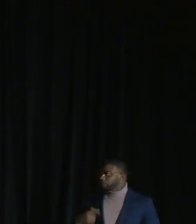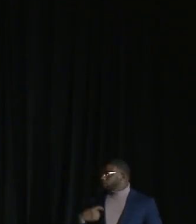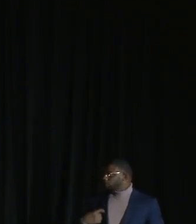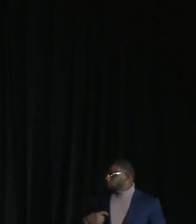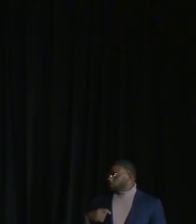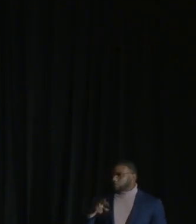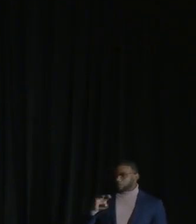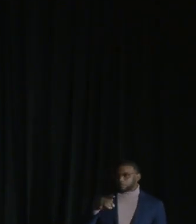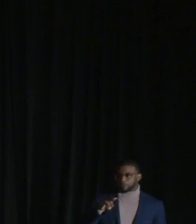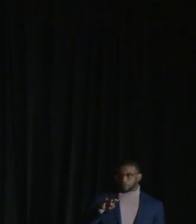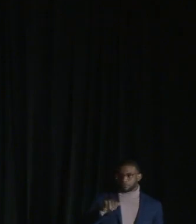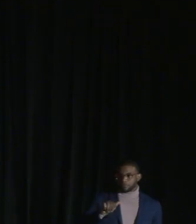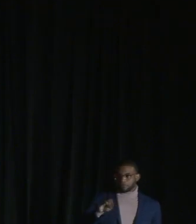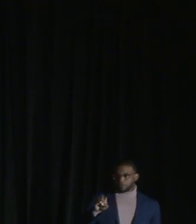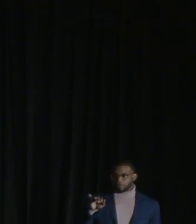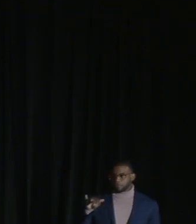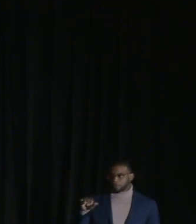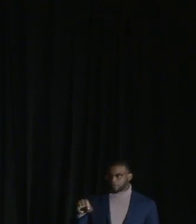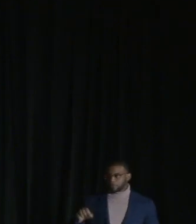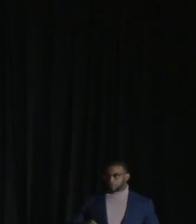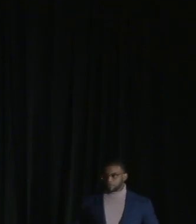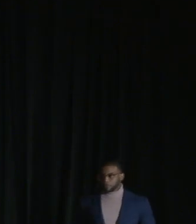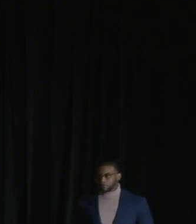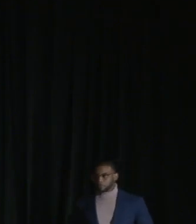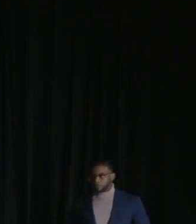Delegate Regina Boyce.